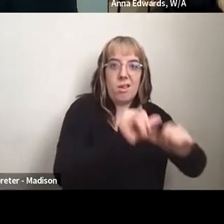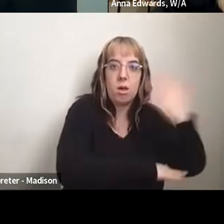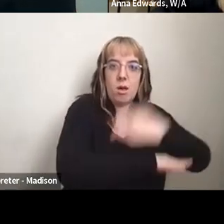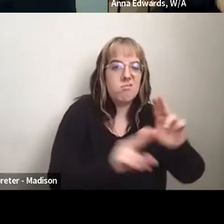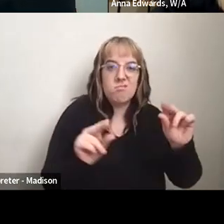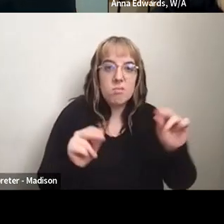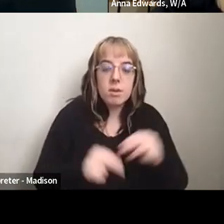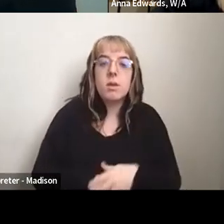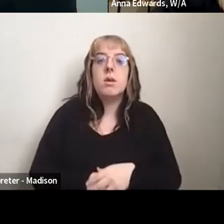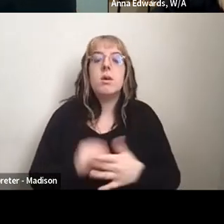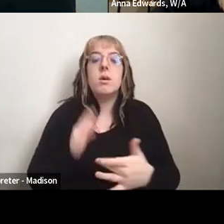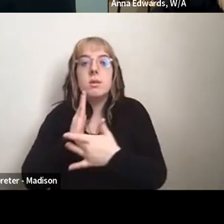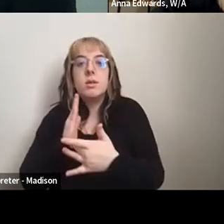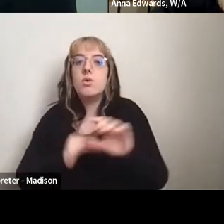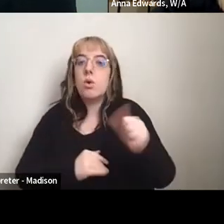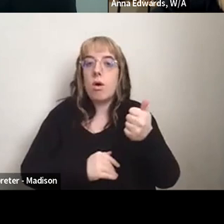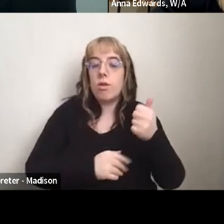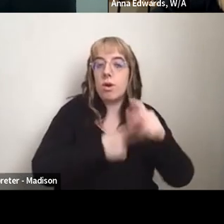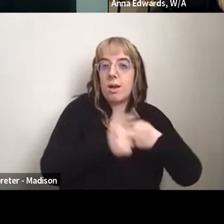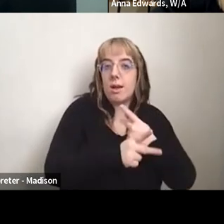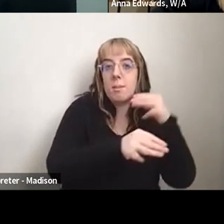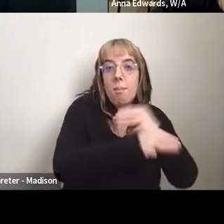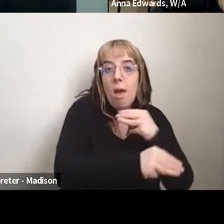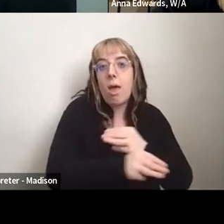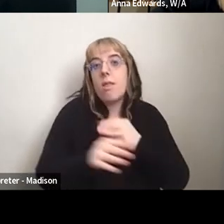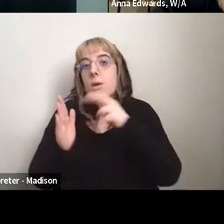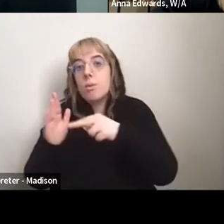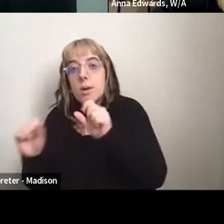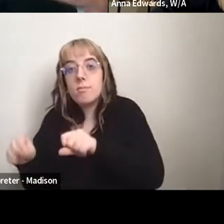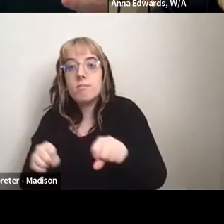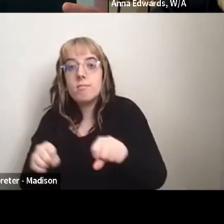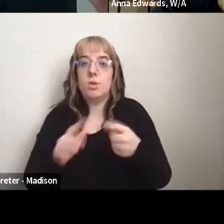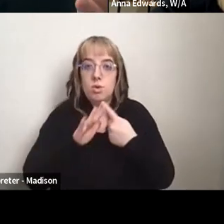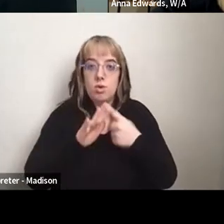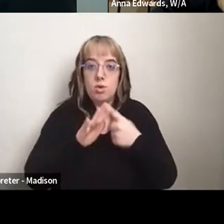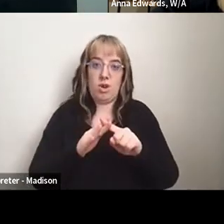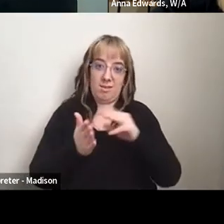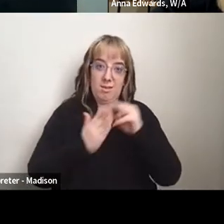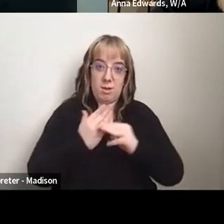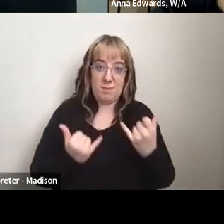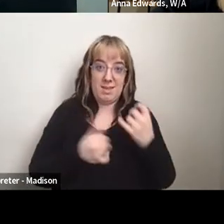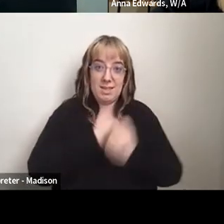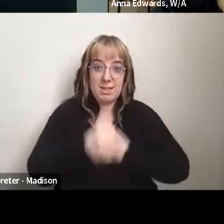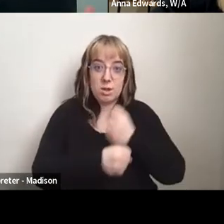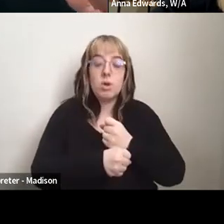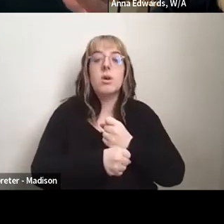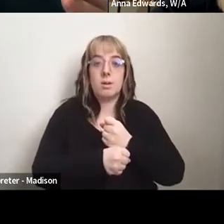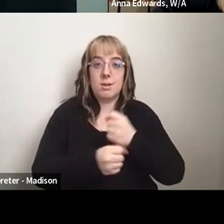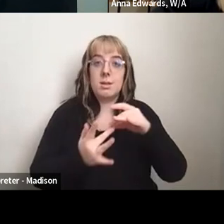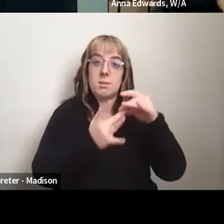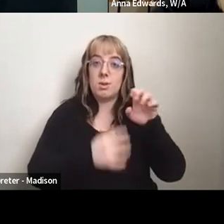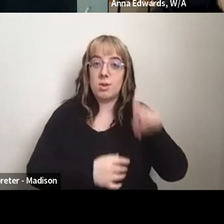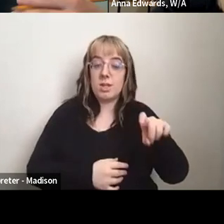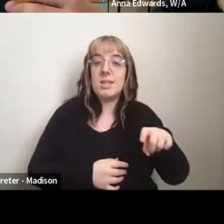and other components of our math and literacy curriculums that we're rolling out this year, that special ed teachers were invited